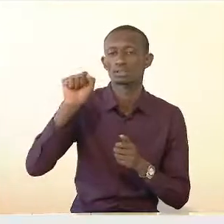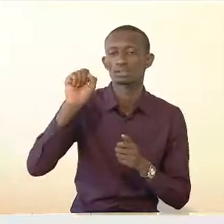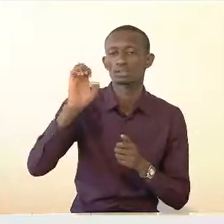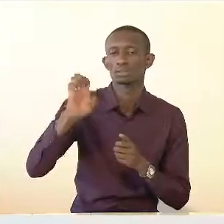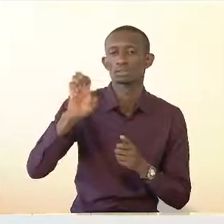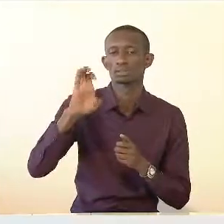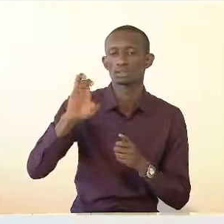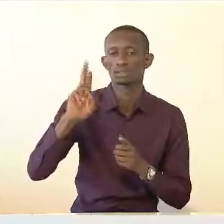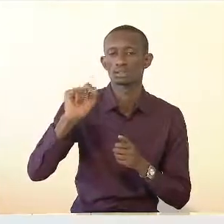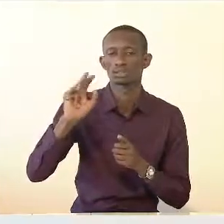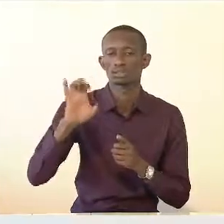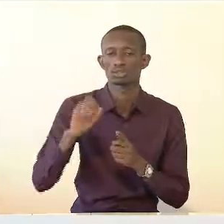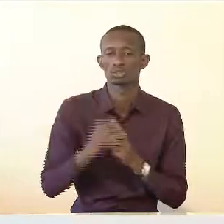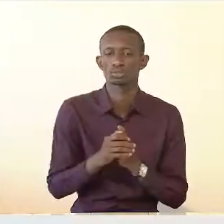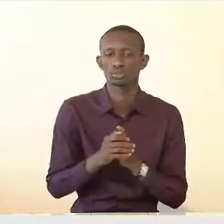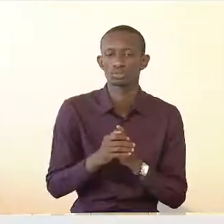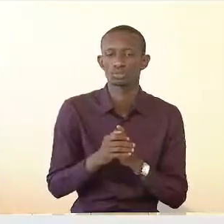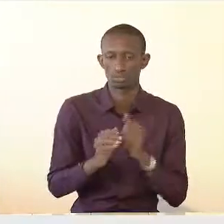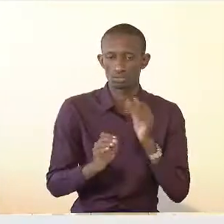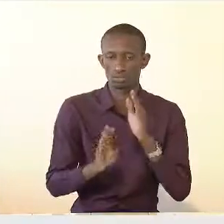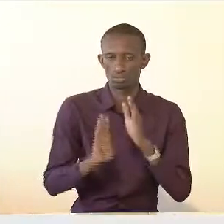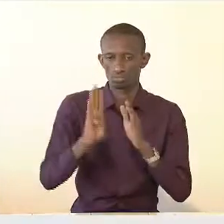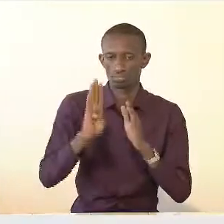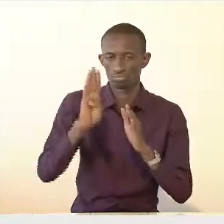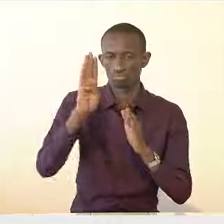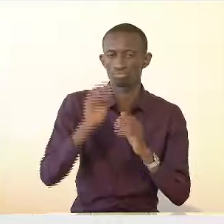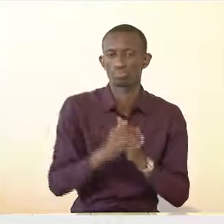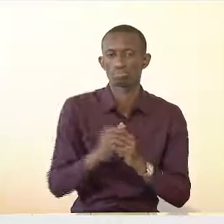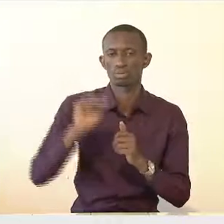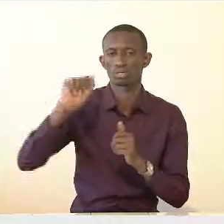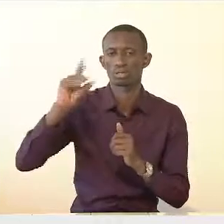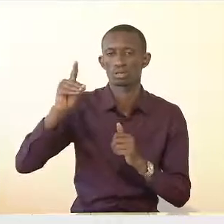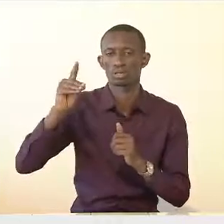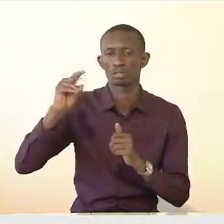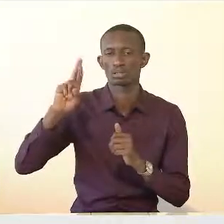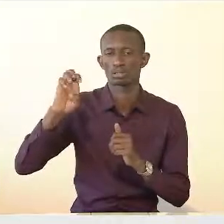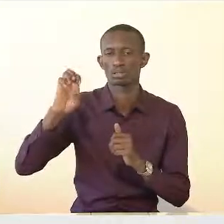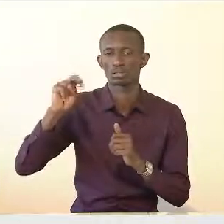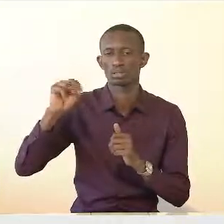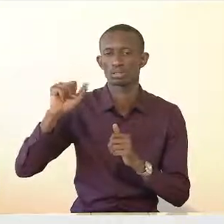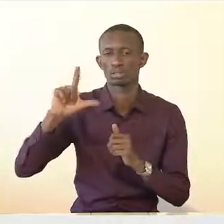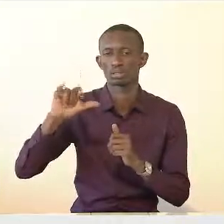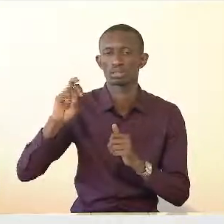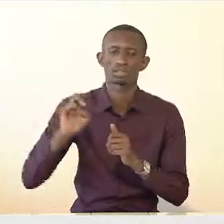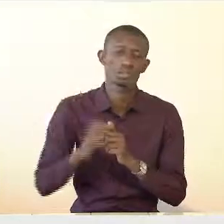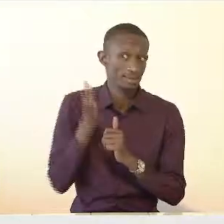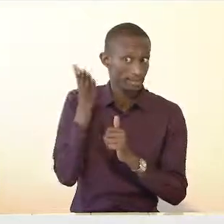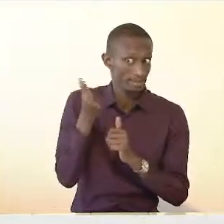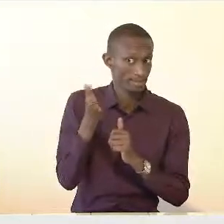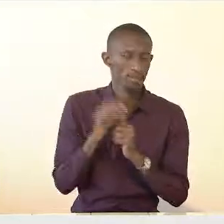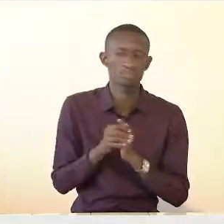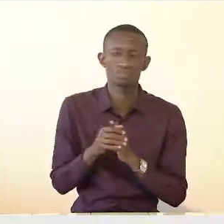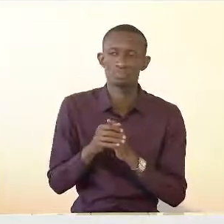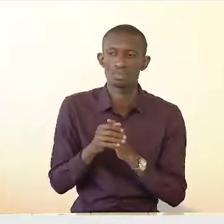chemical messenger, and these hormones, they normally move to the target organ to cause an effect. Let me say